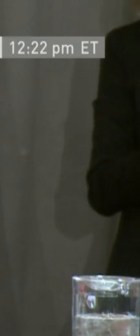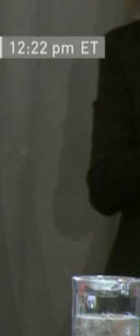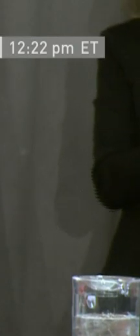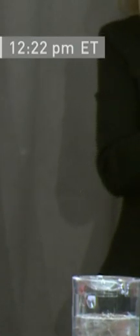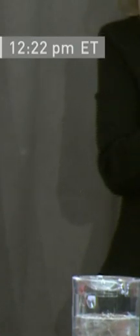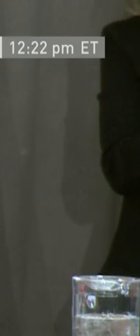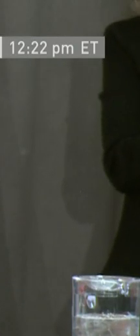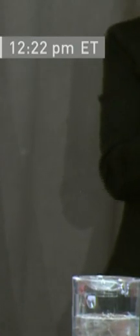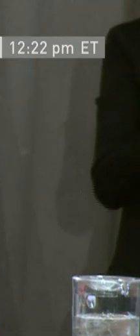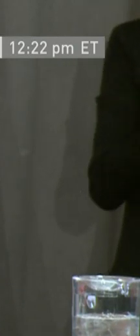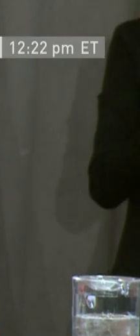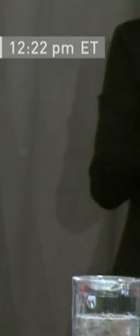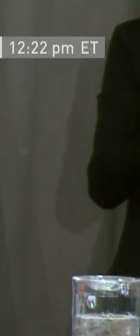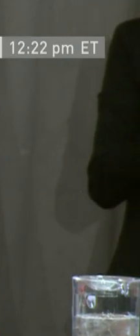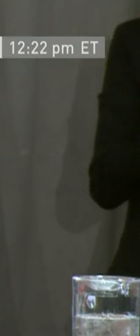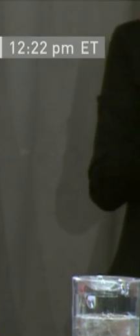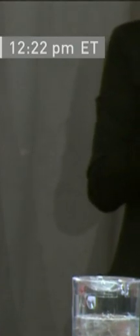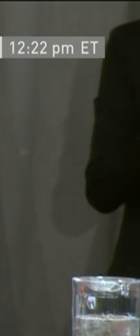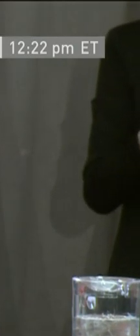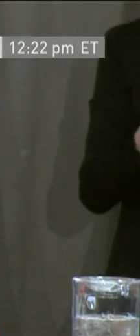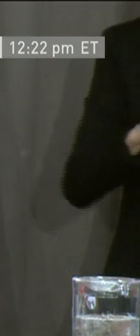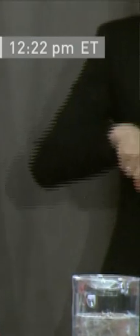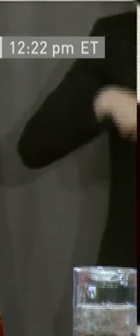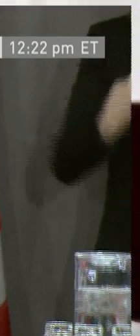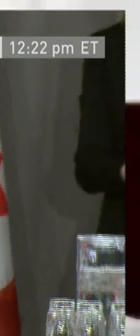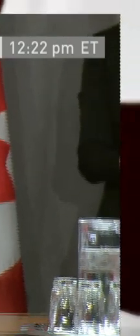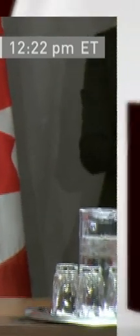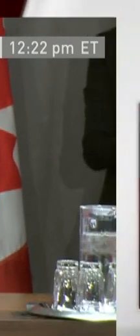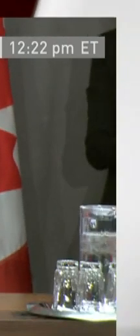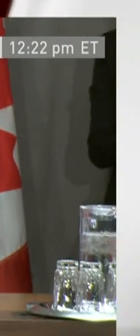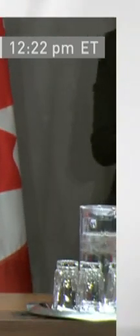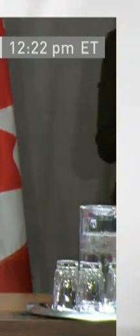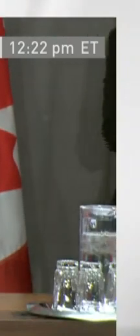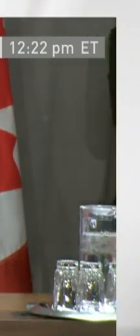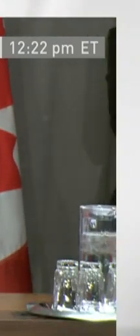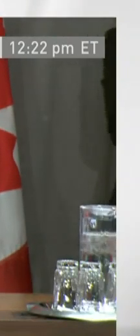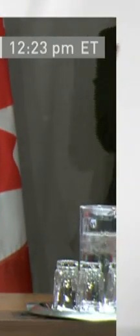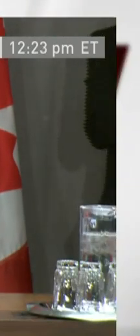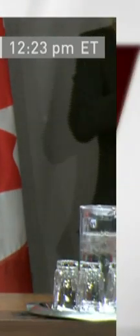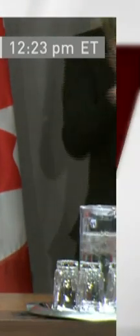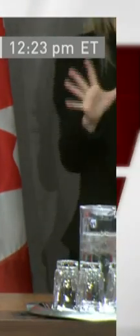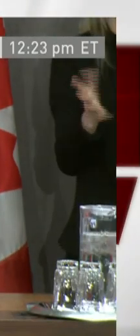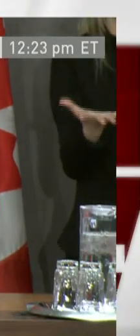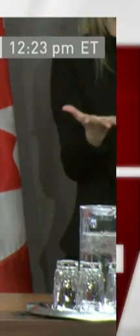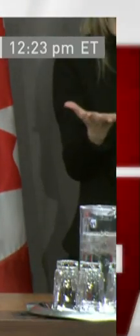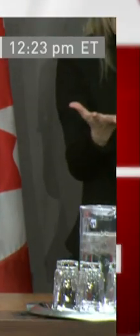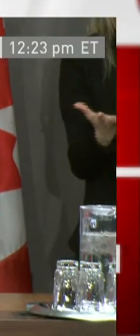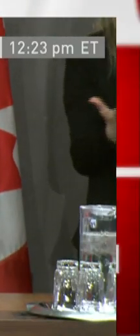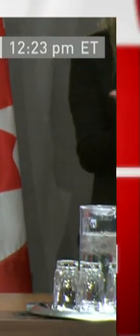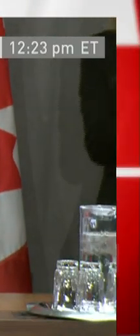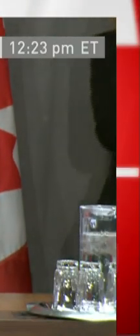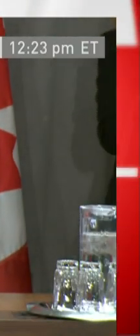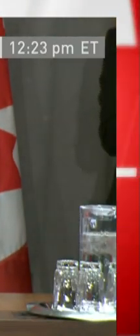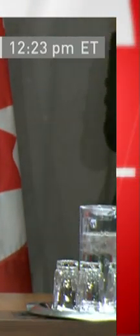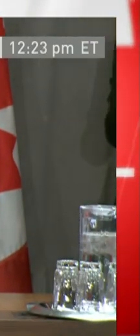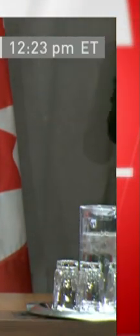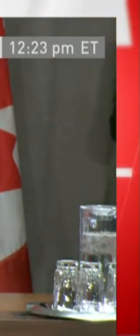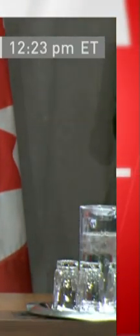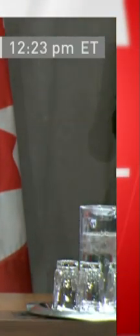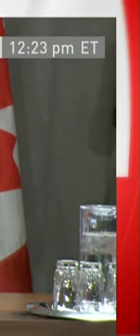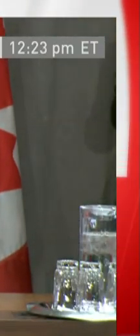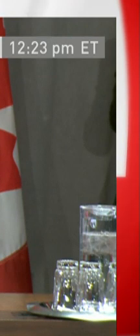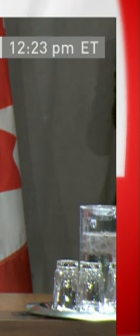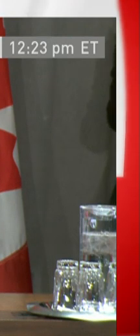12 years ago because of new global standards. And I think also lessons that were